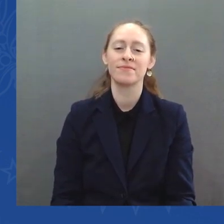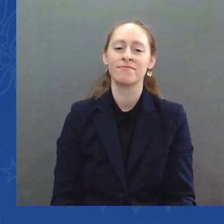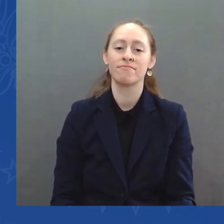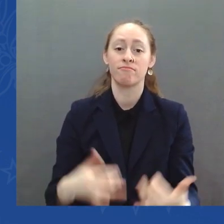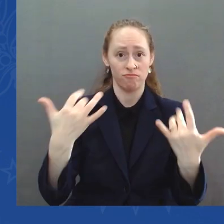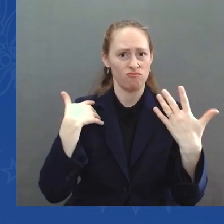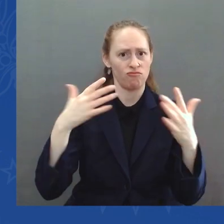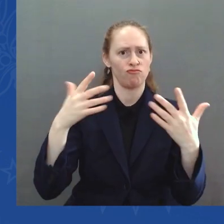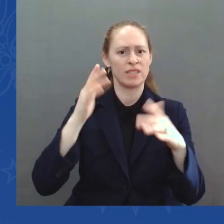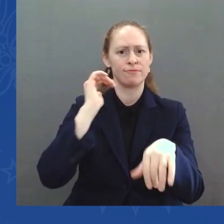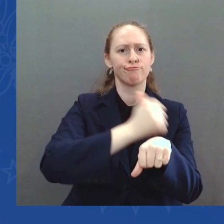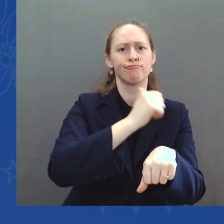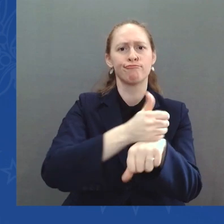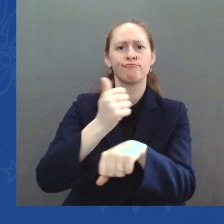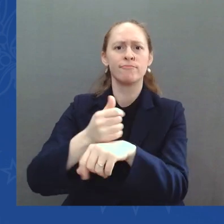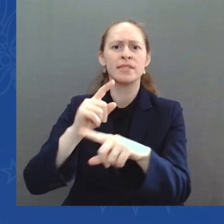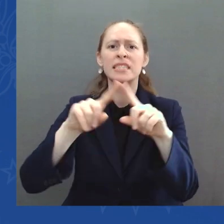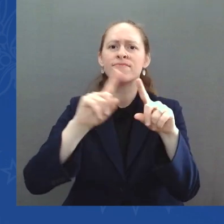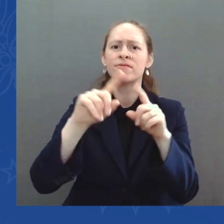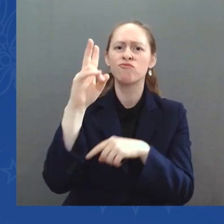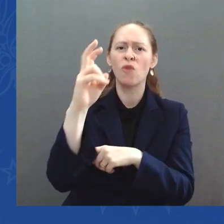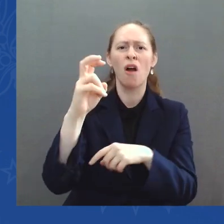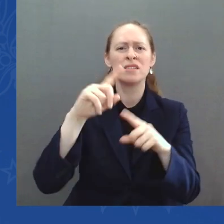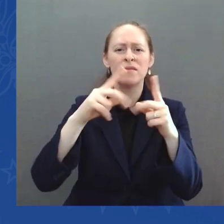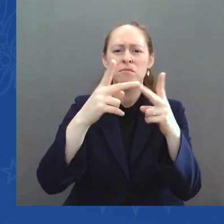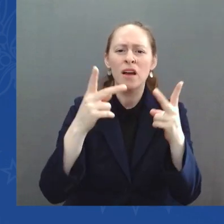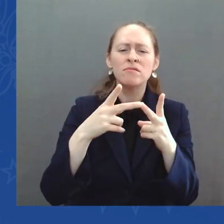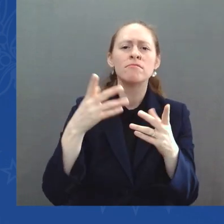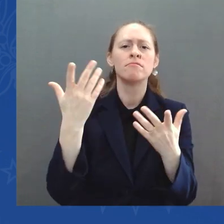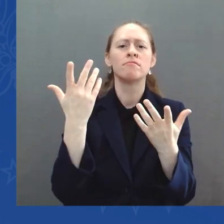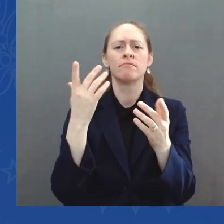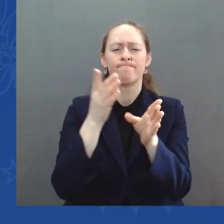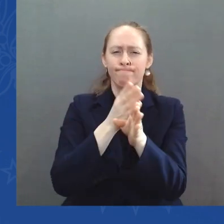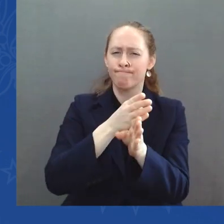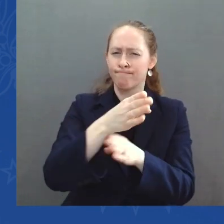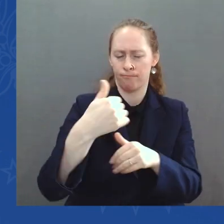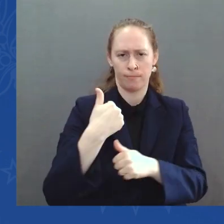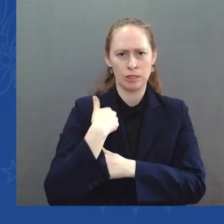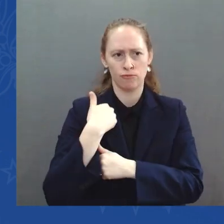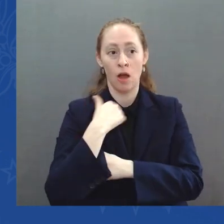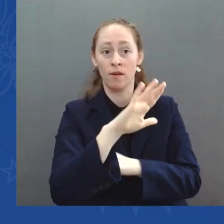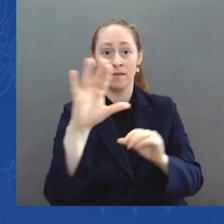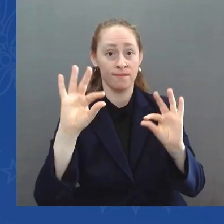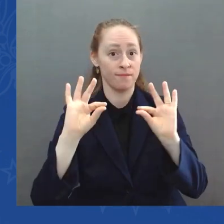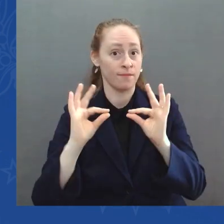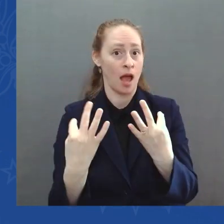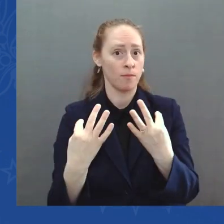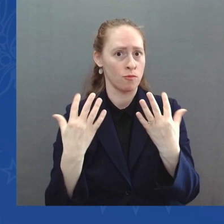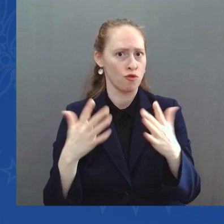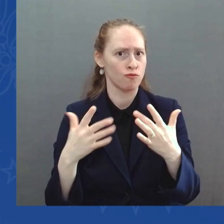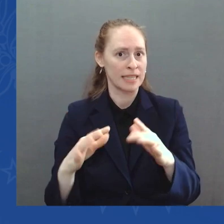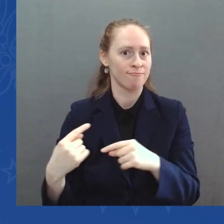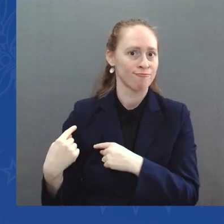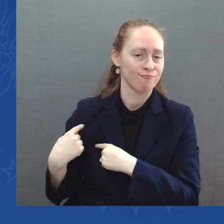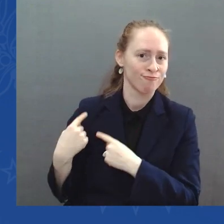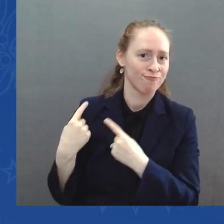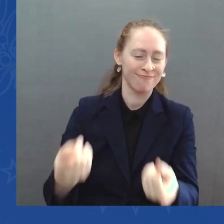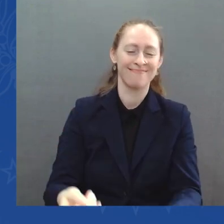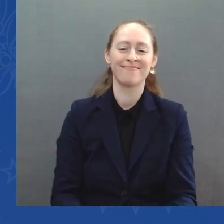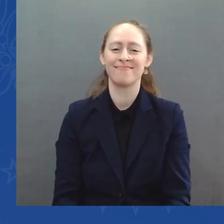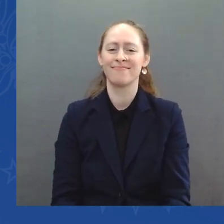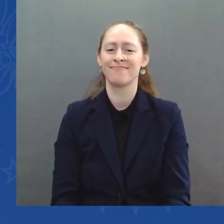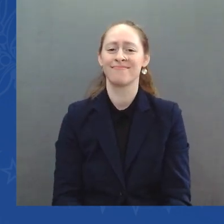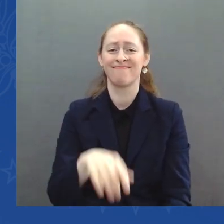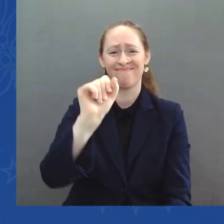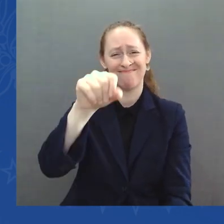well. We've done what we've done throughout the pandemic. We've ensured these locations are at the hardest hit,